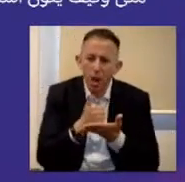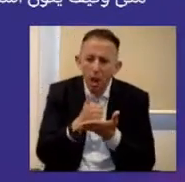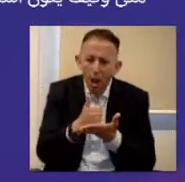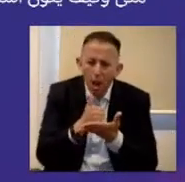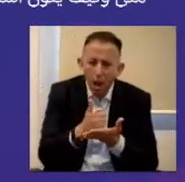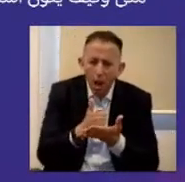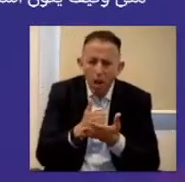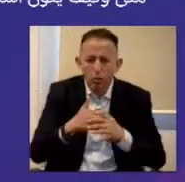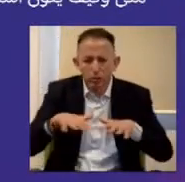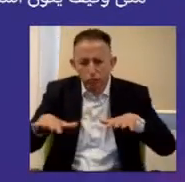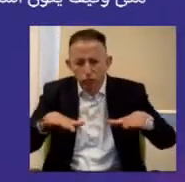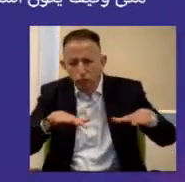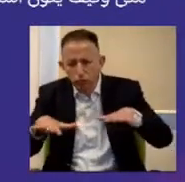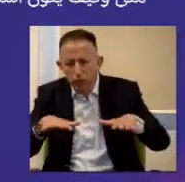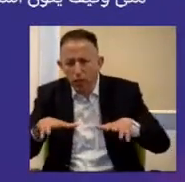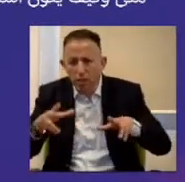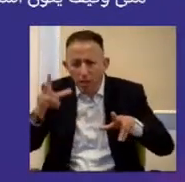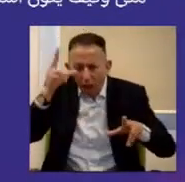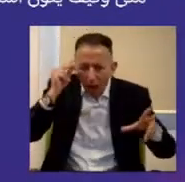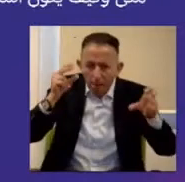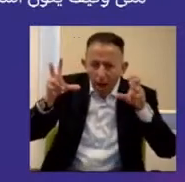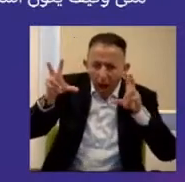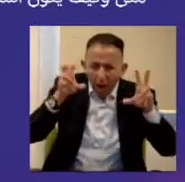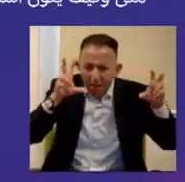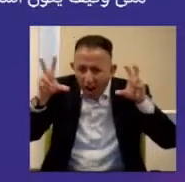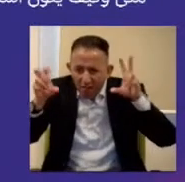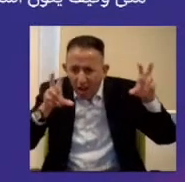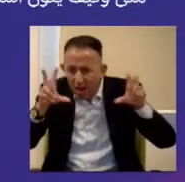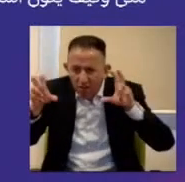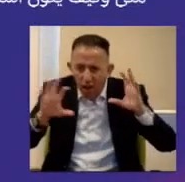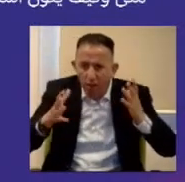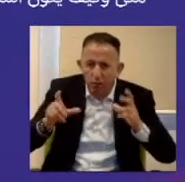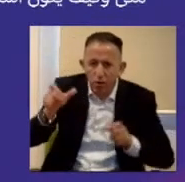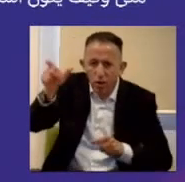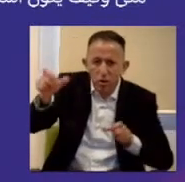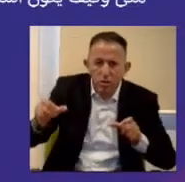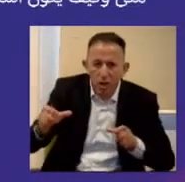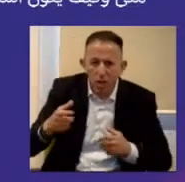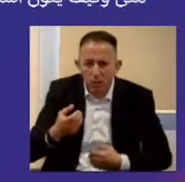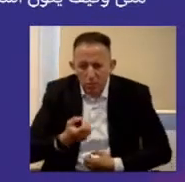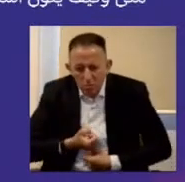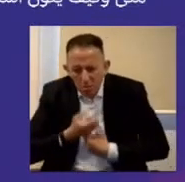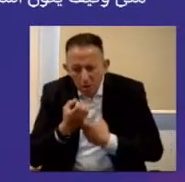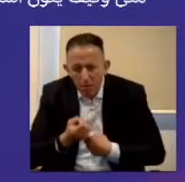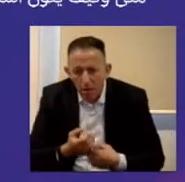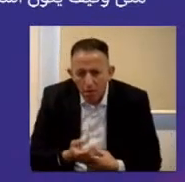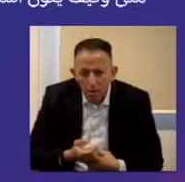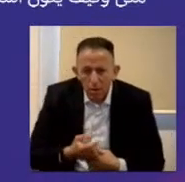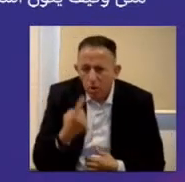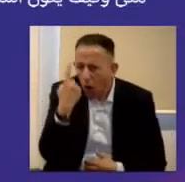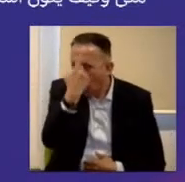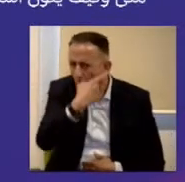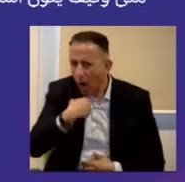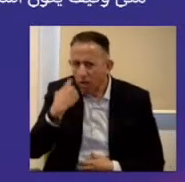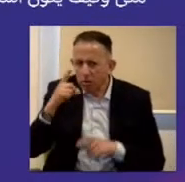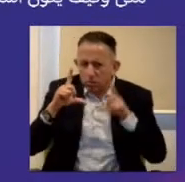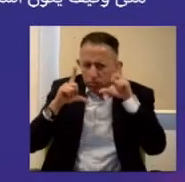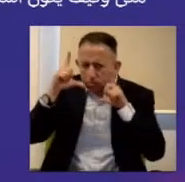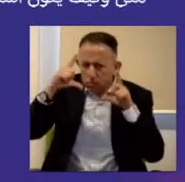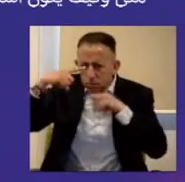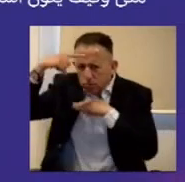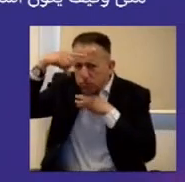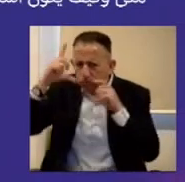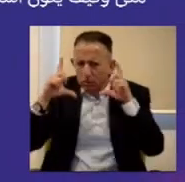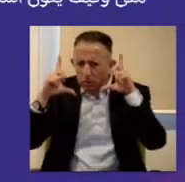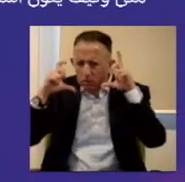that this person is angry and this person is happy. Large language models. Large